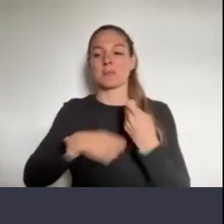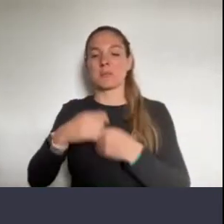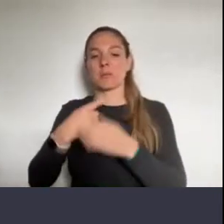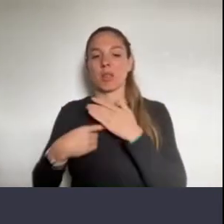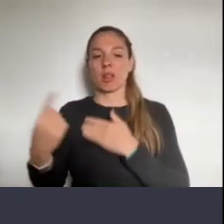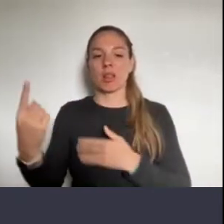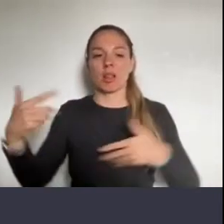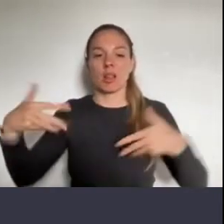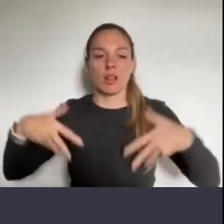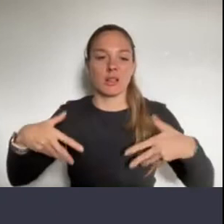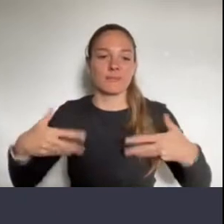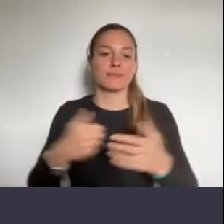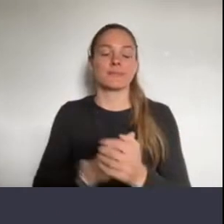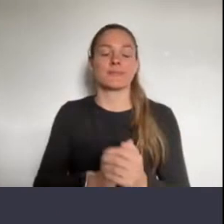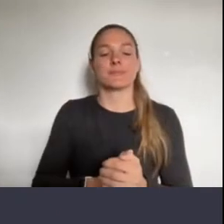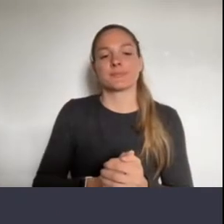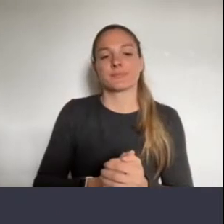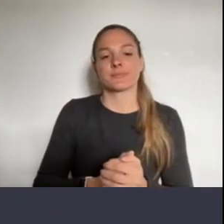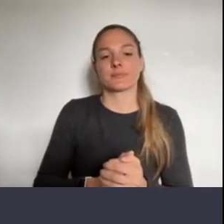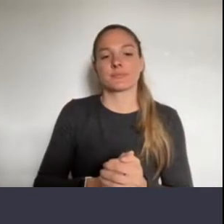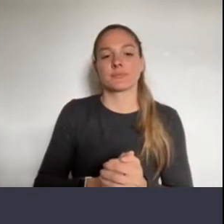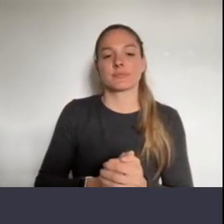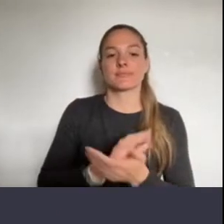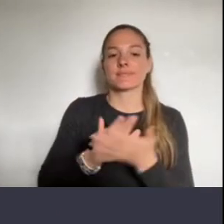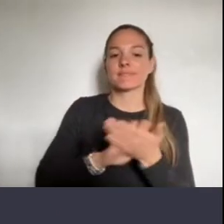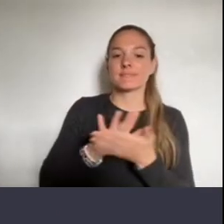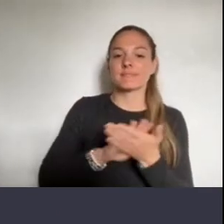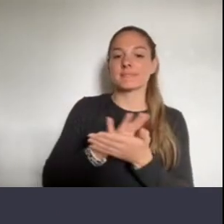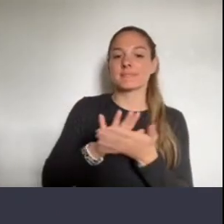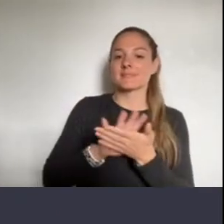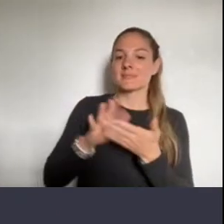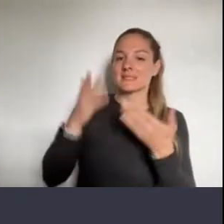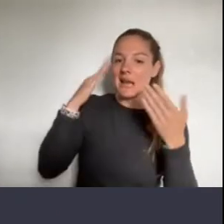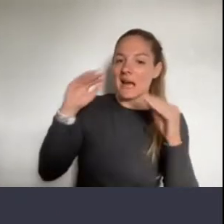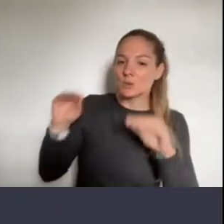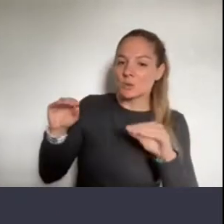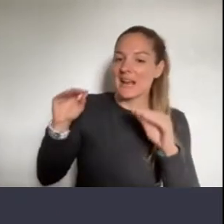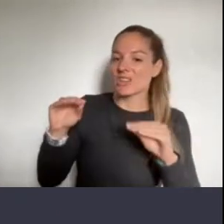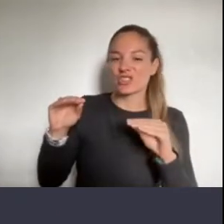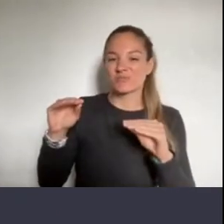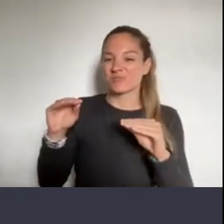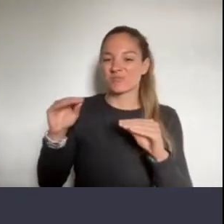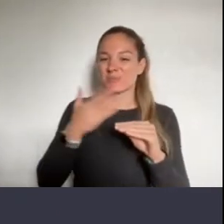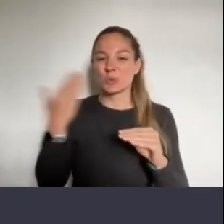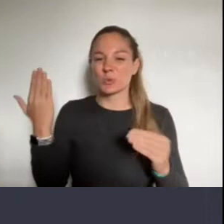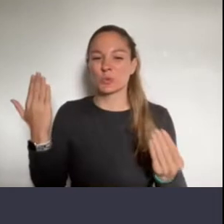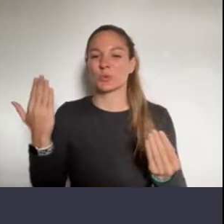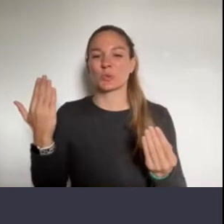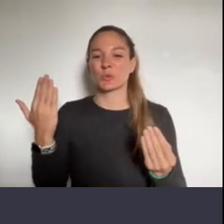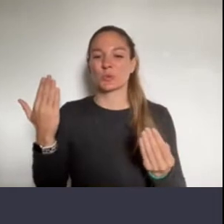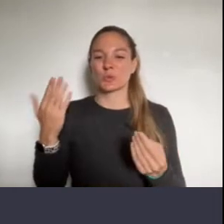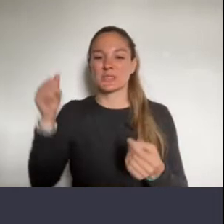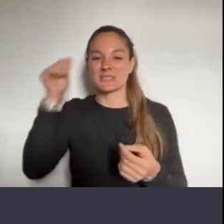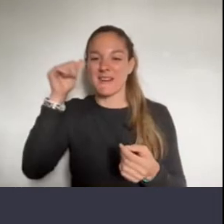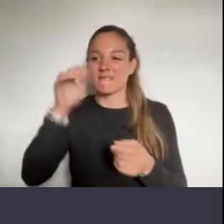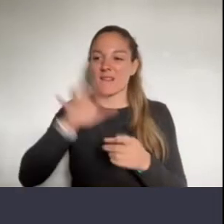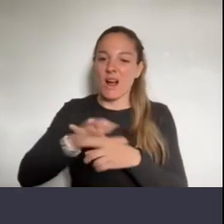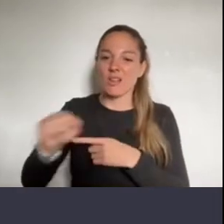and loneliness, less education and employment opportunities, lack of awareness of deaf